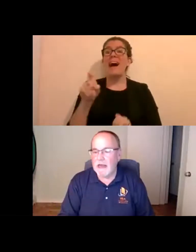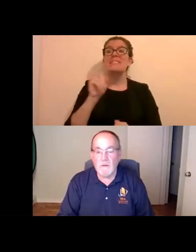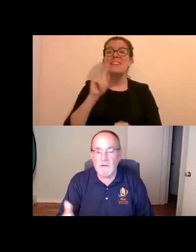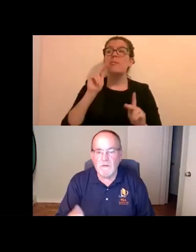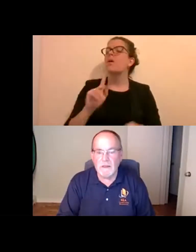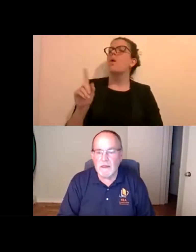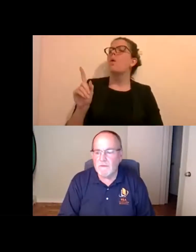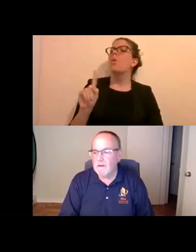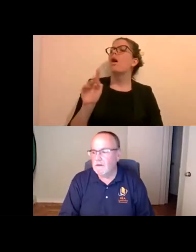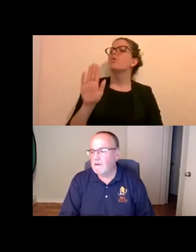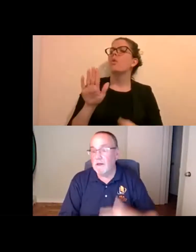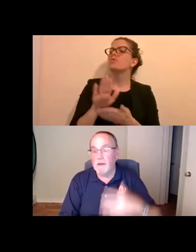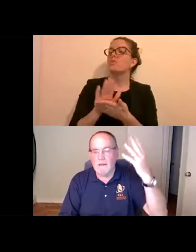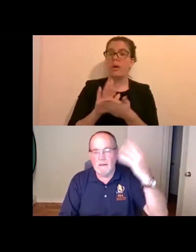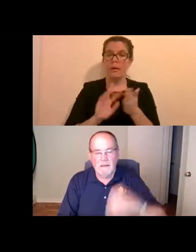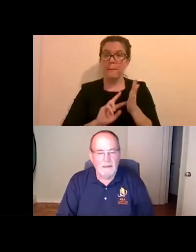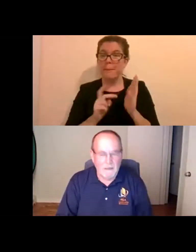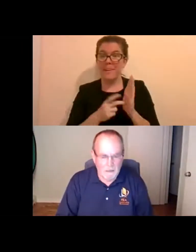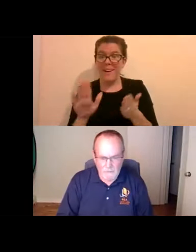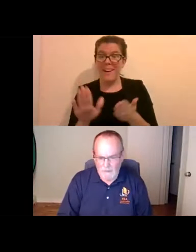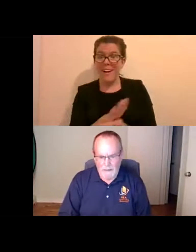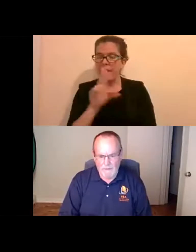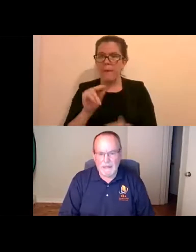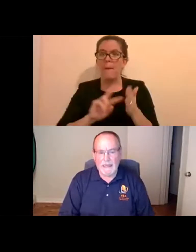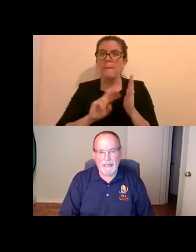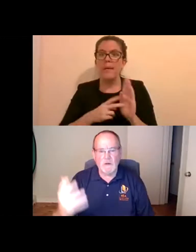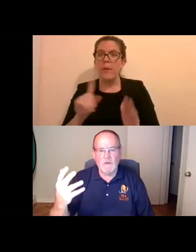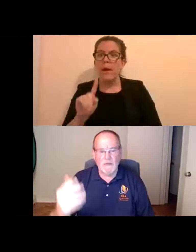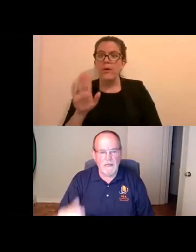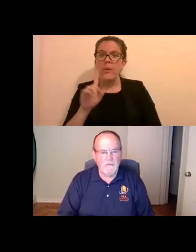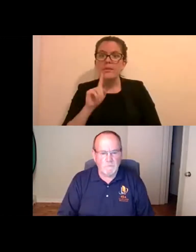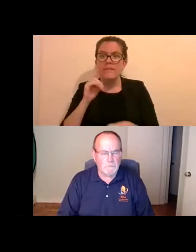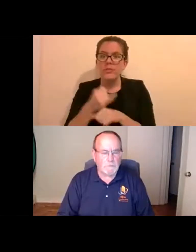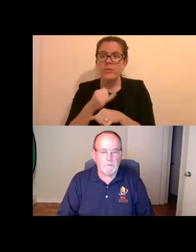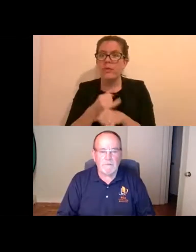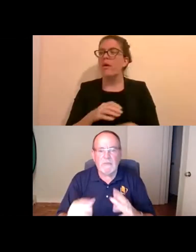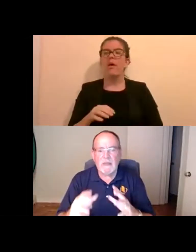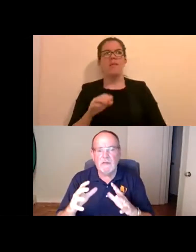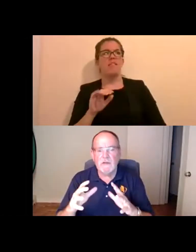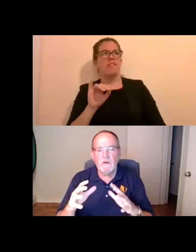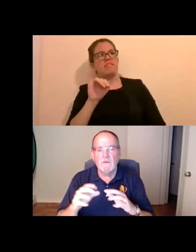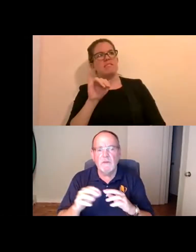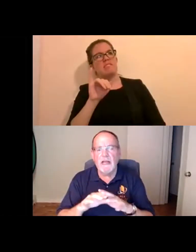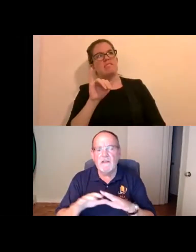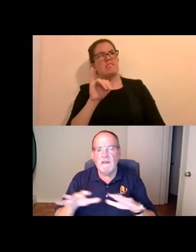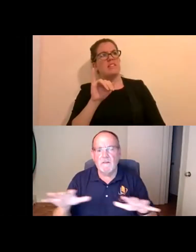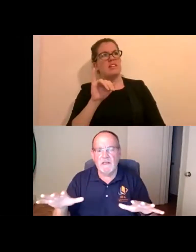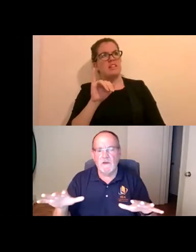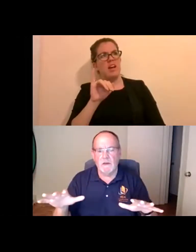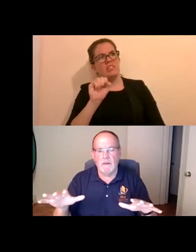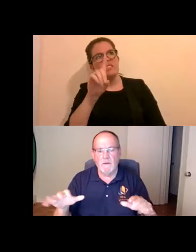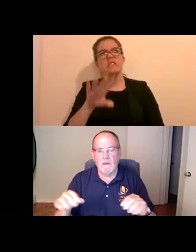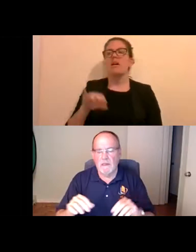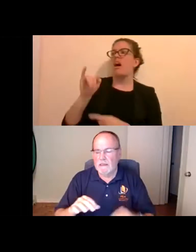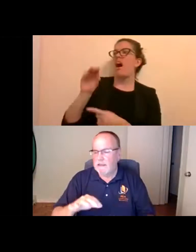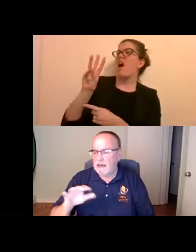to Iowa School for the Deaf, or did you go to, Indiana School for the Deaf? And so because of the